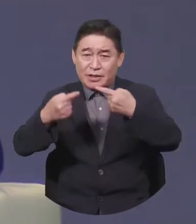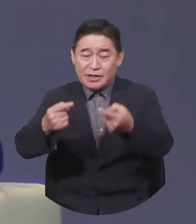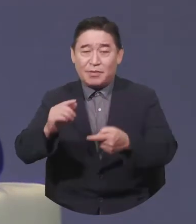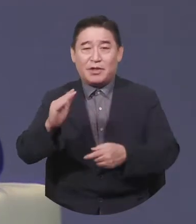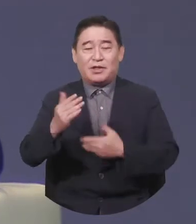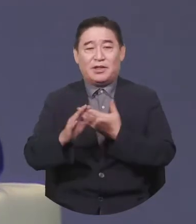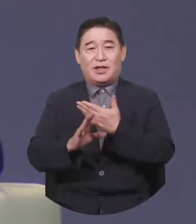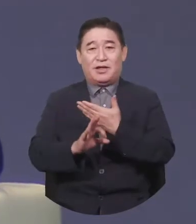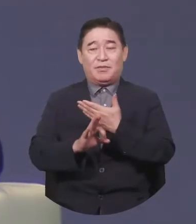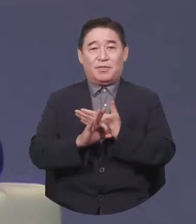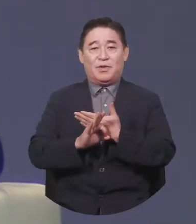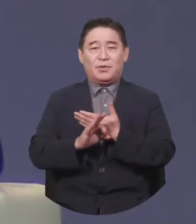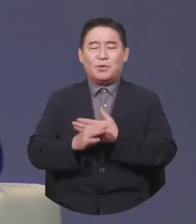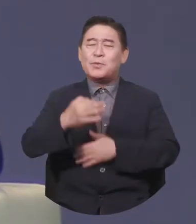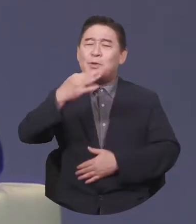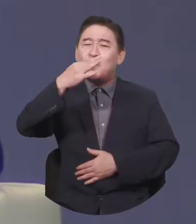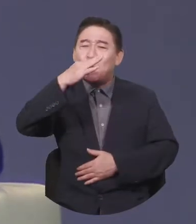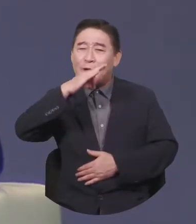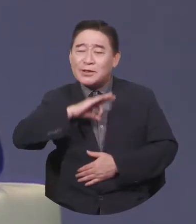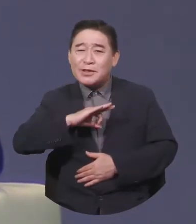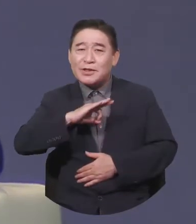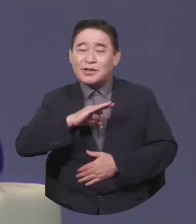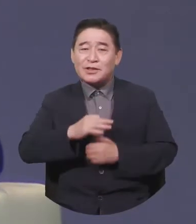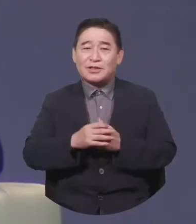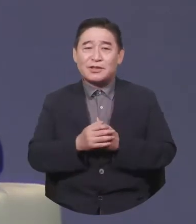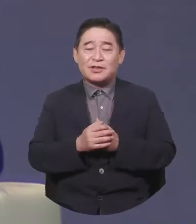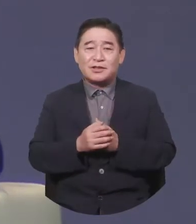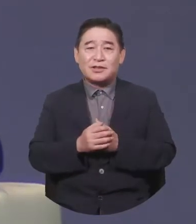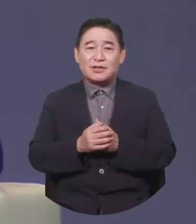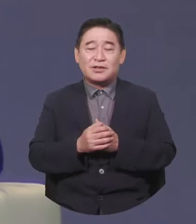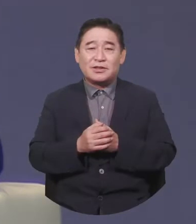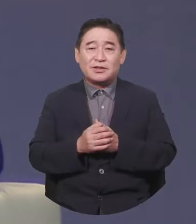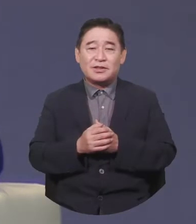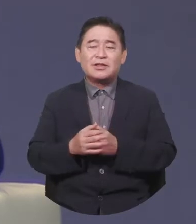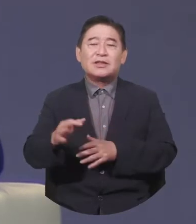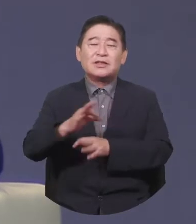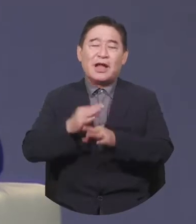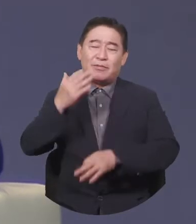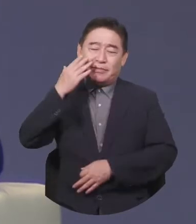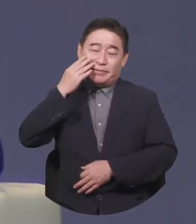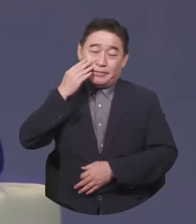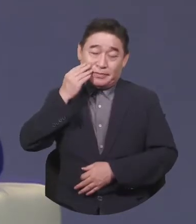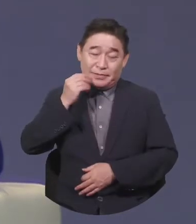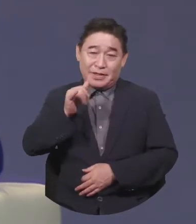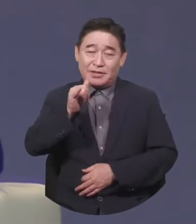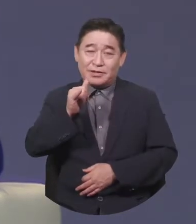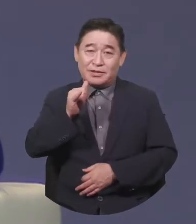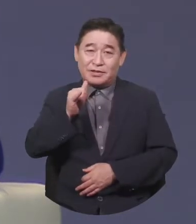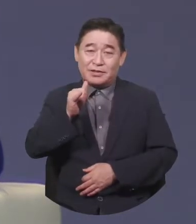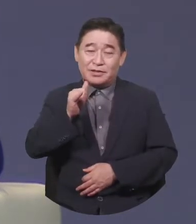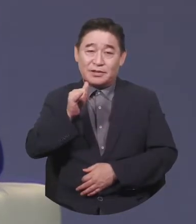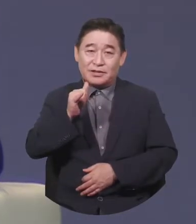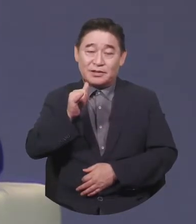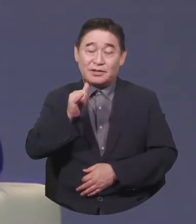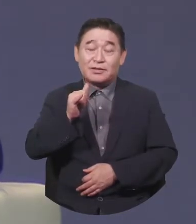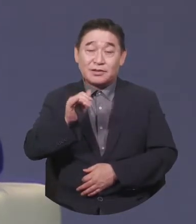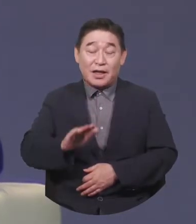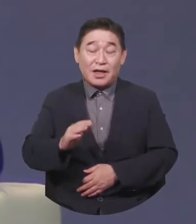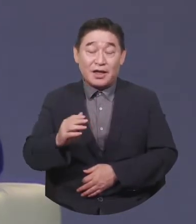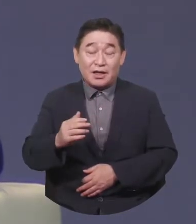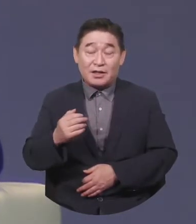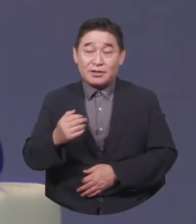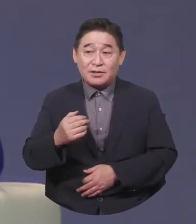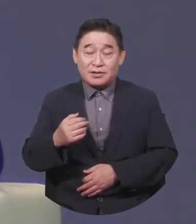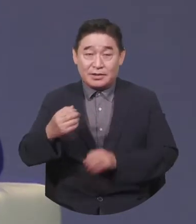more effectively and smoothly. And when we transition to the emerging donor that we are